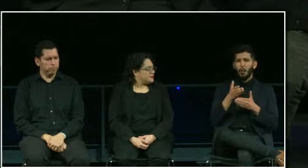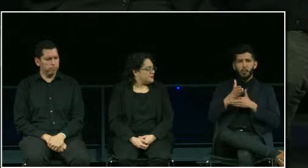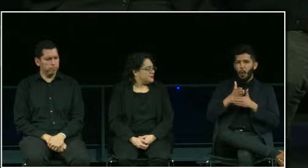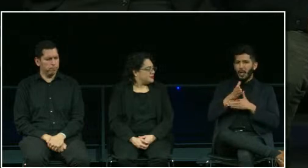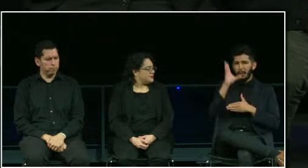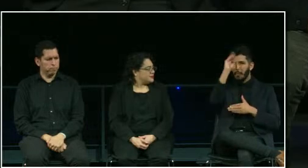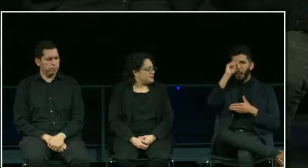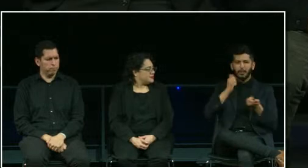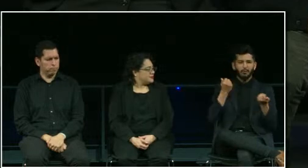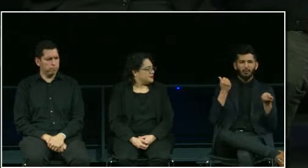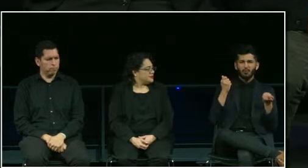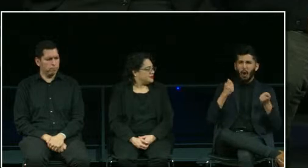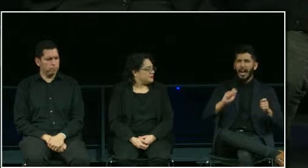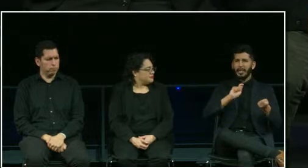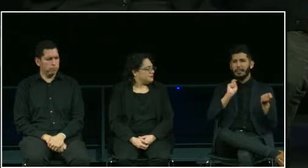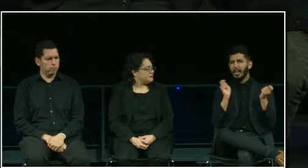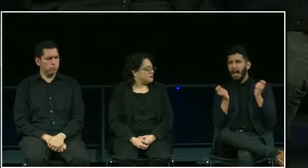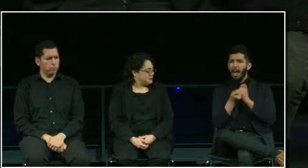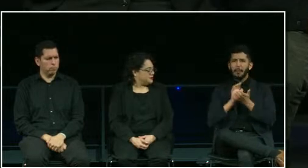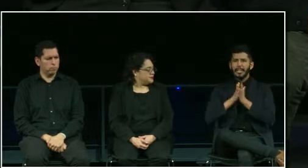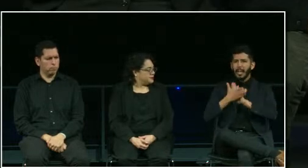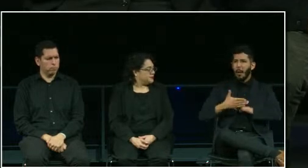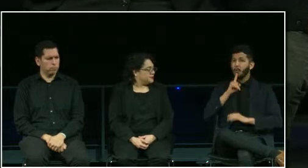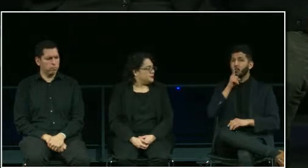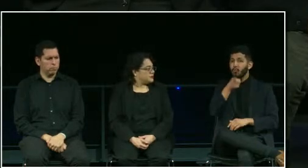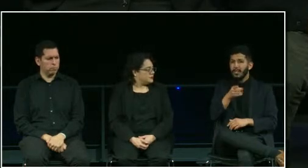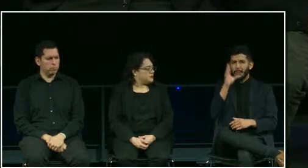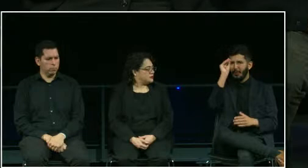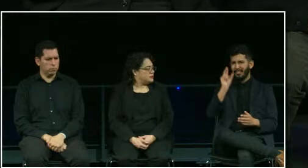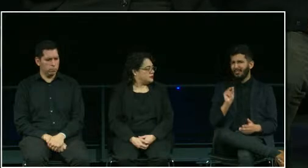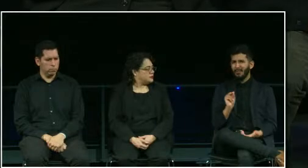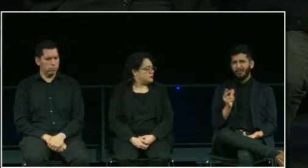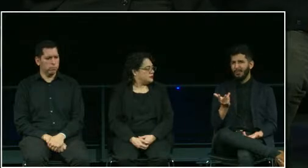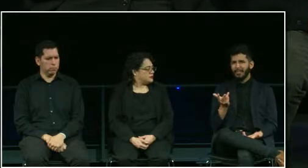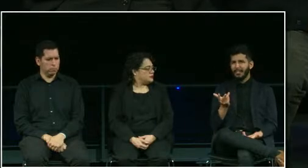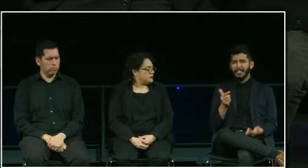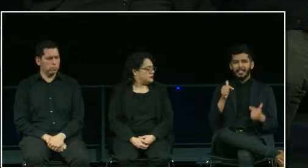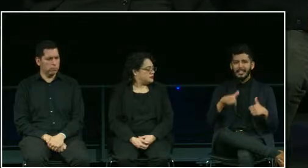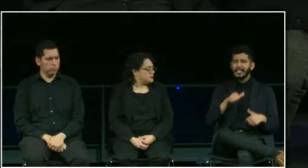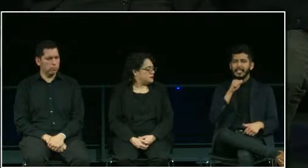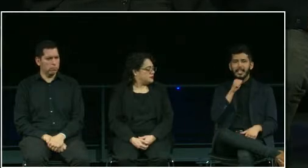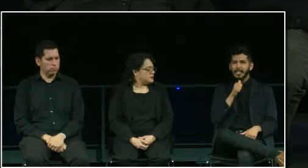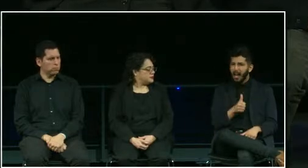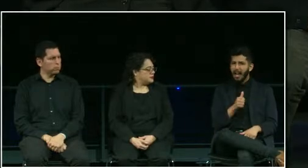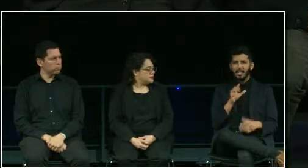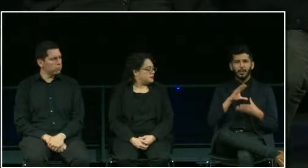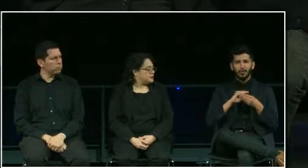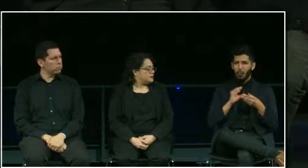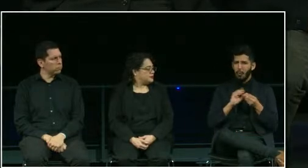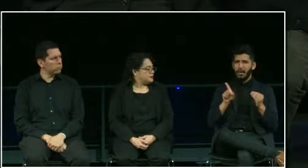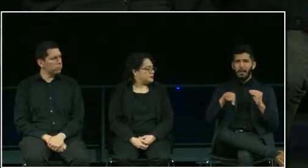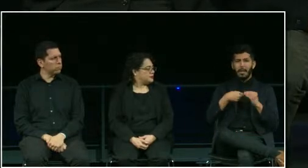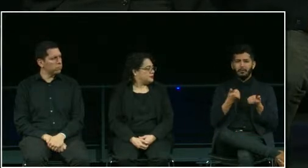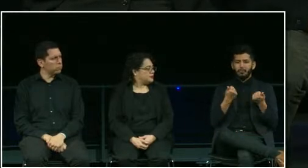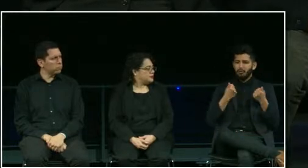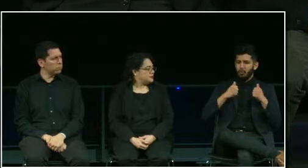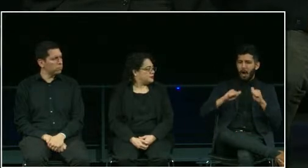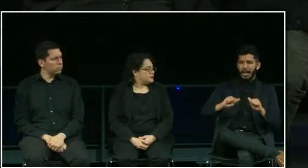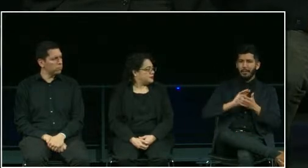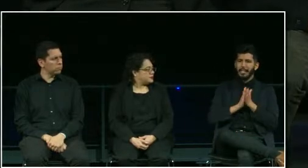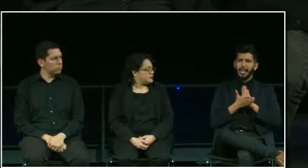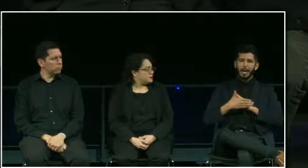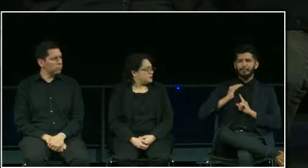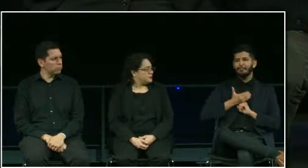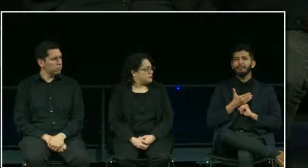a real boy. This is not a story about trying to be good